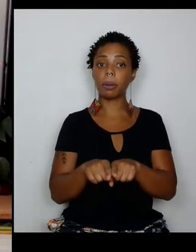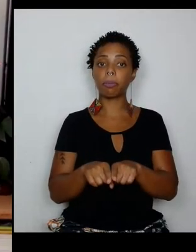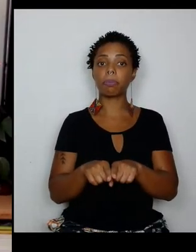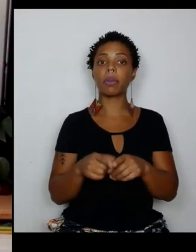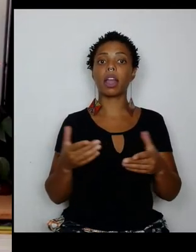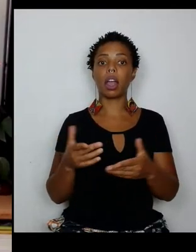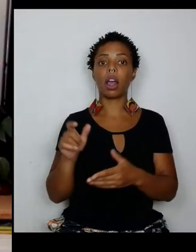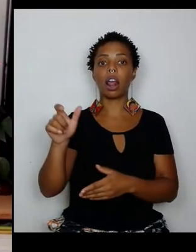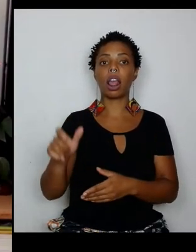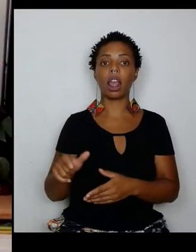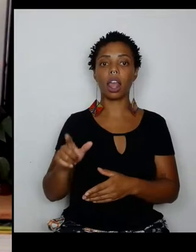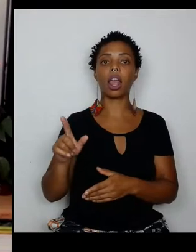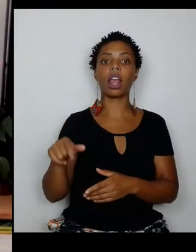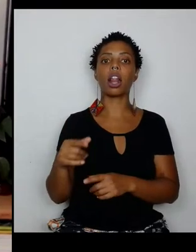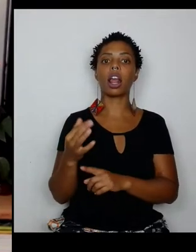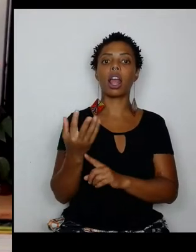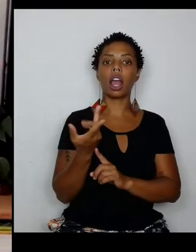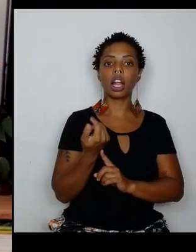currently eisenmann